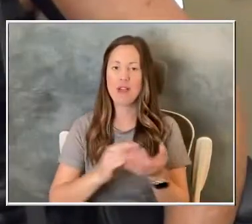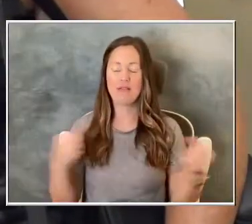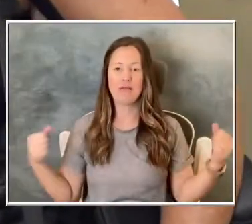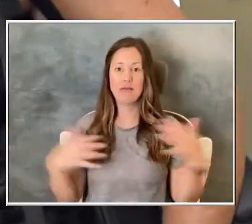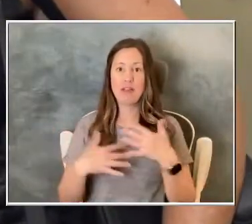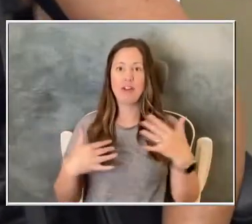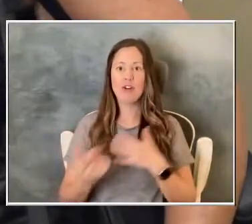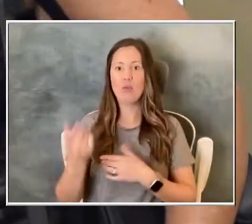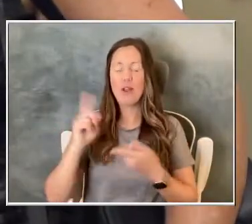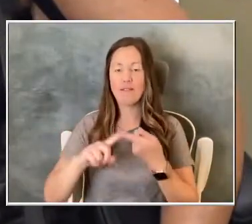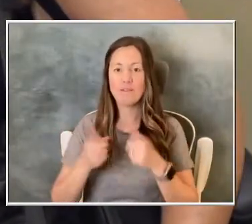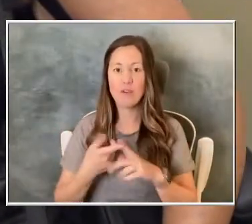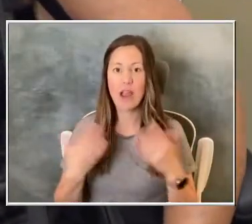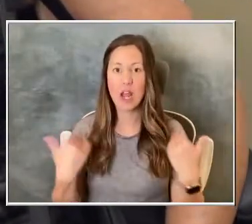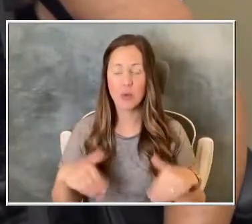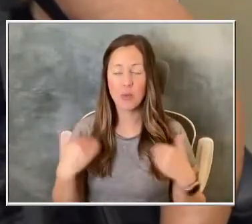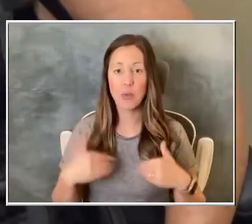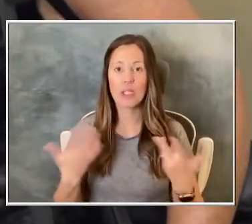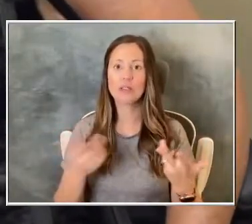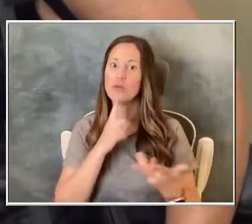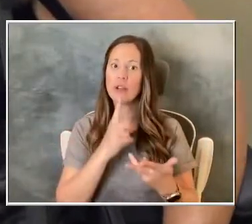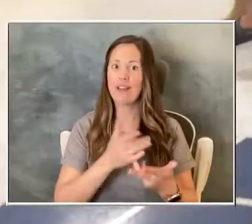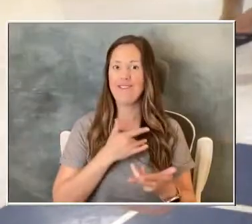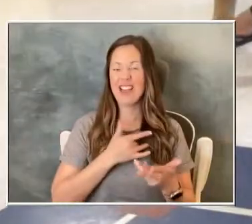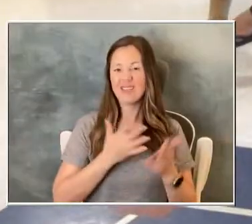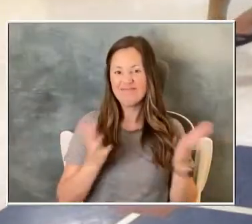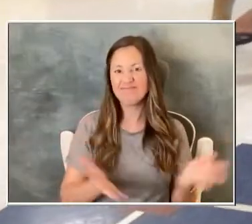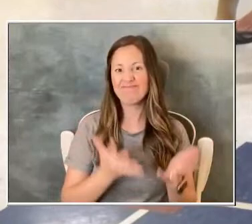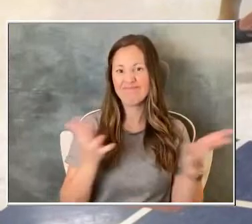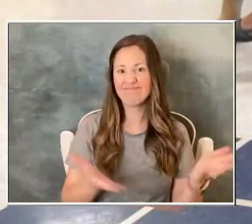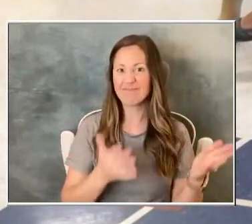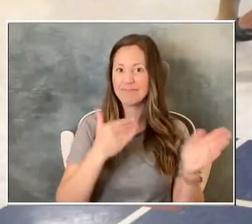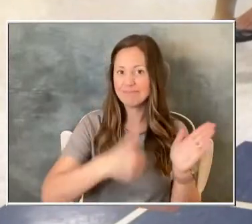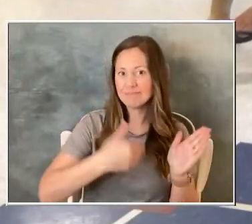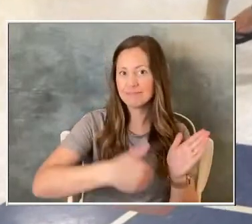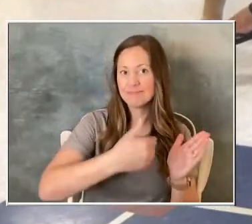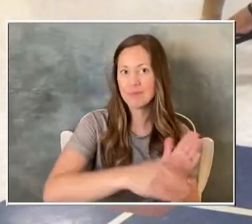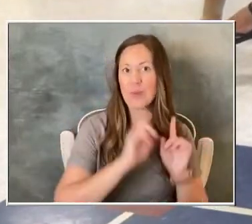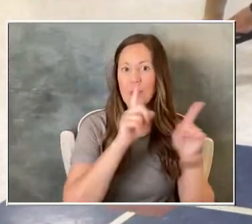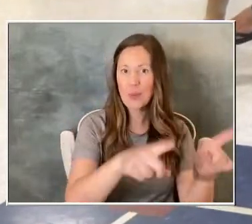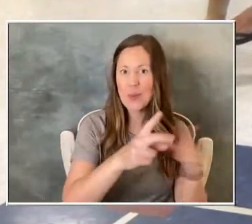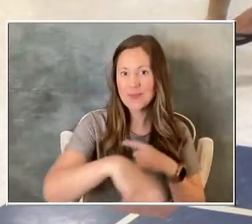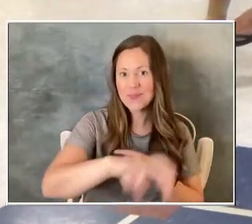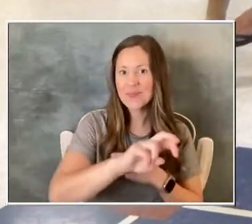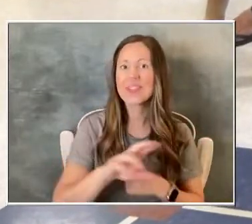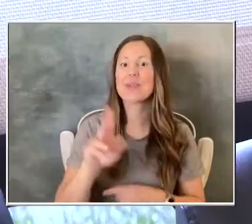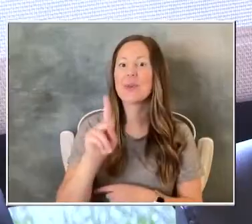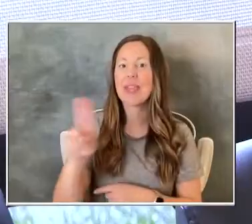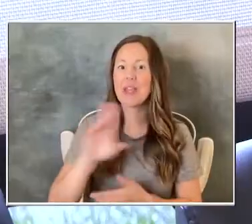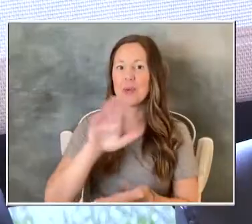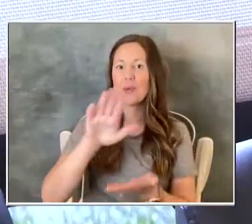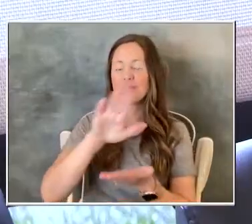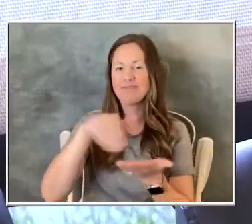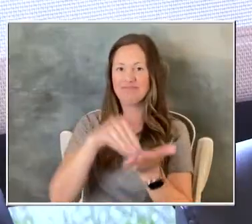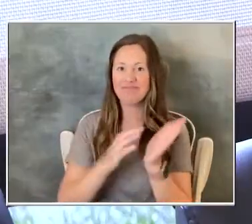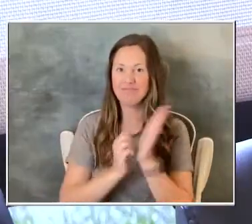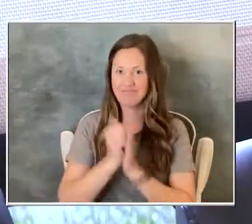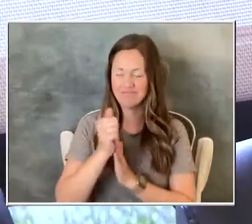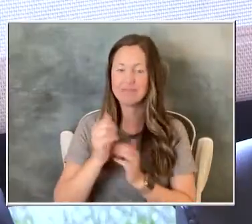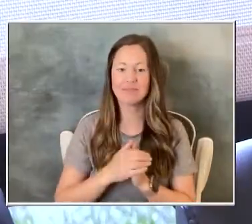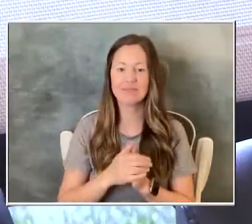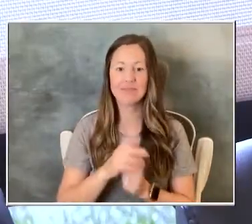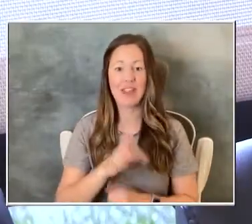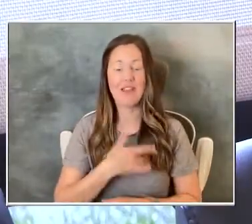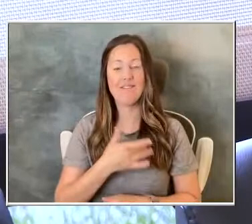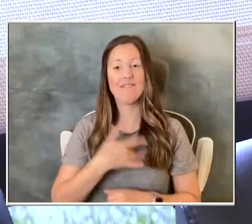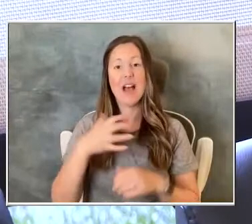in the group that prompted this regular road trip to the University of Kansas Cancer Center. I felt a lump on my